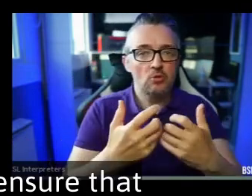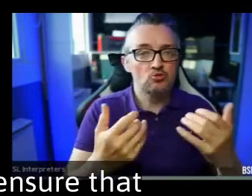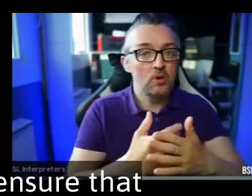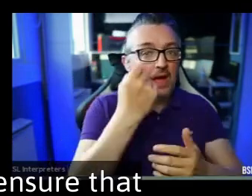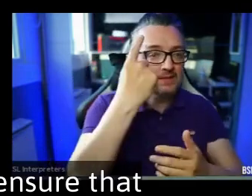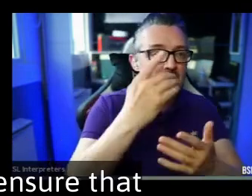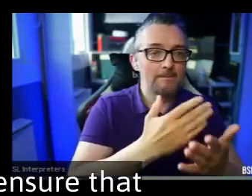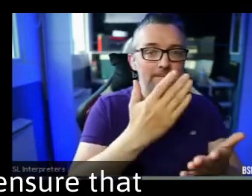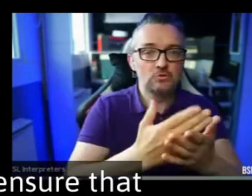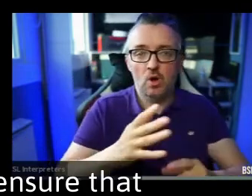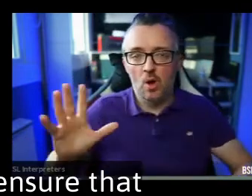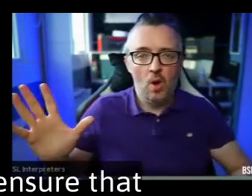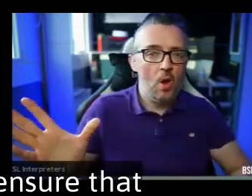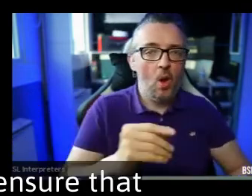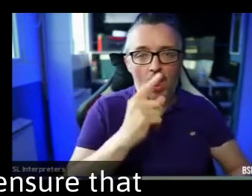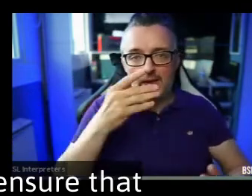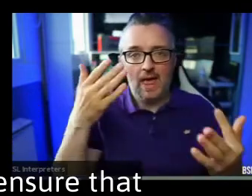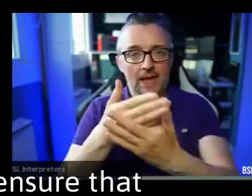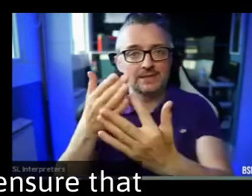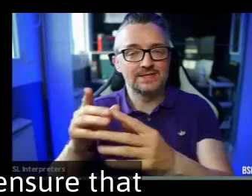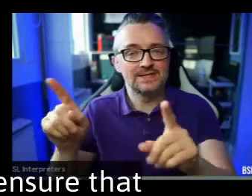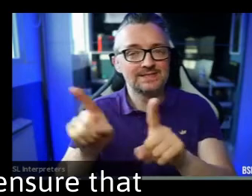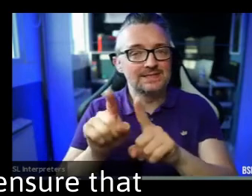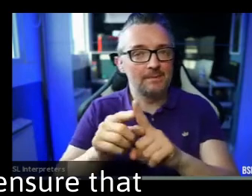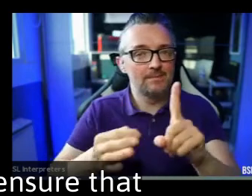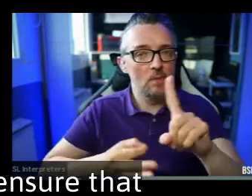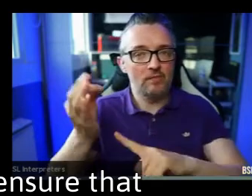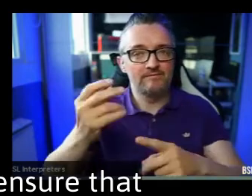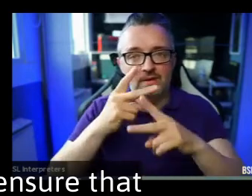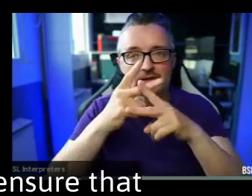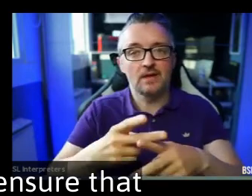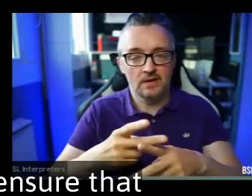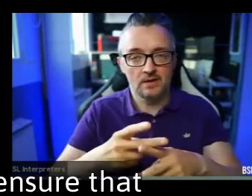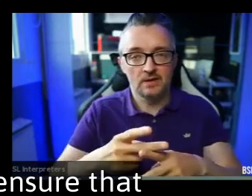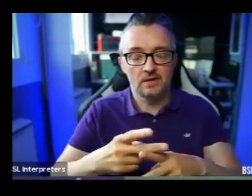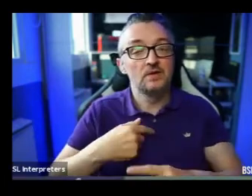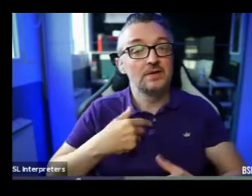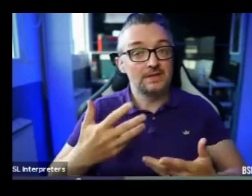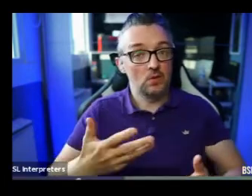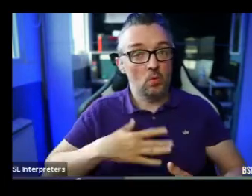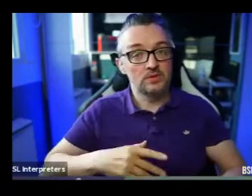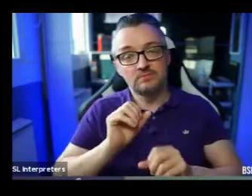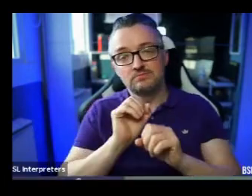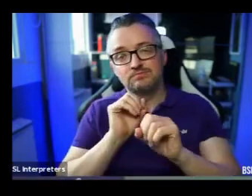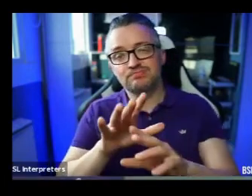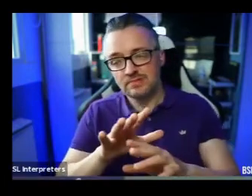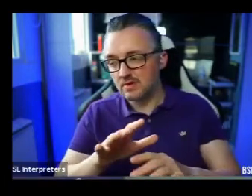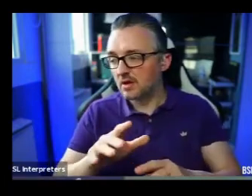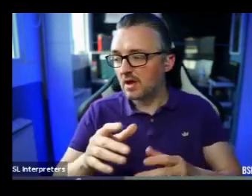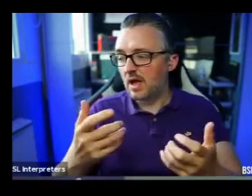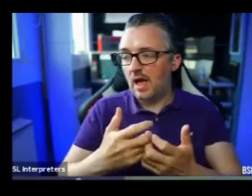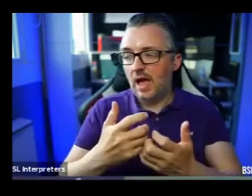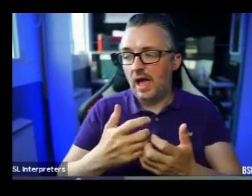have a reliable system to assure that everybody has access to the same better care. So I want to spend a few minutes